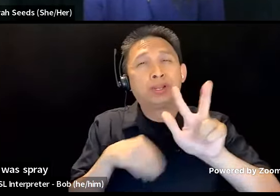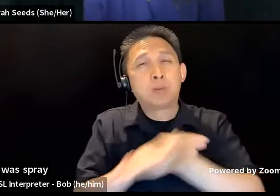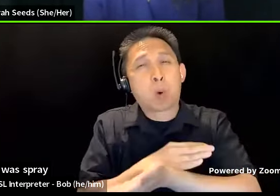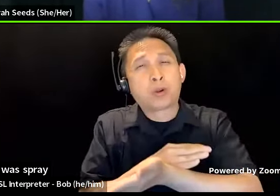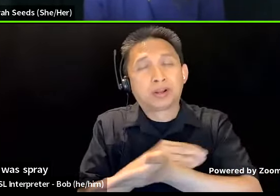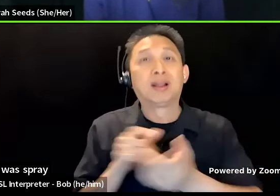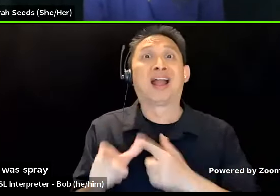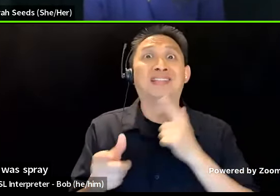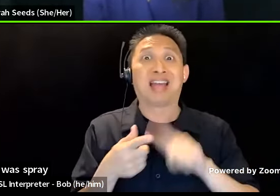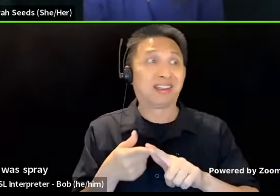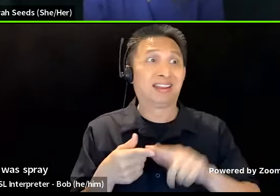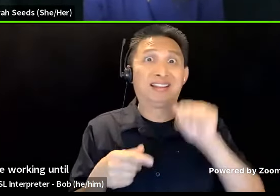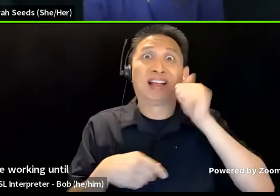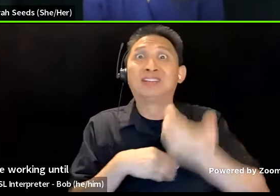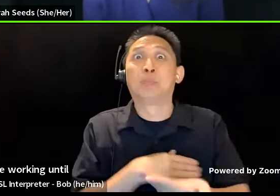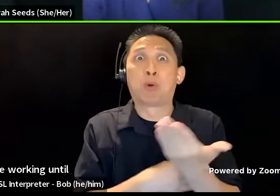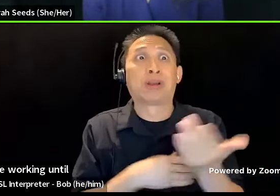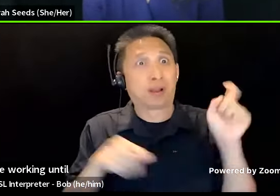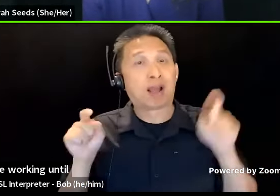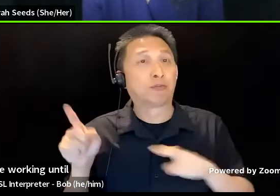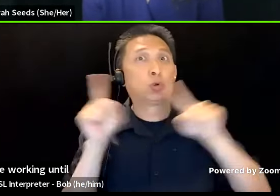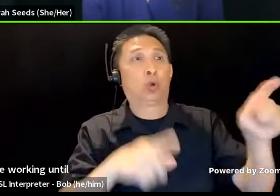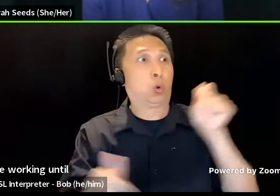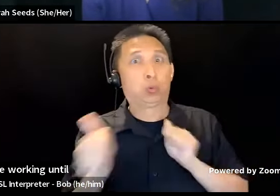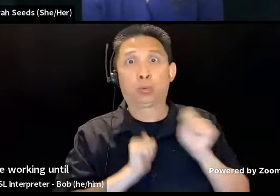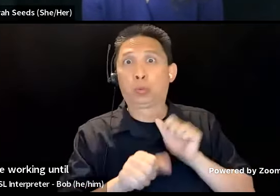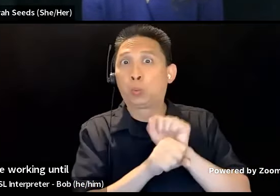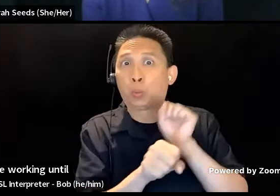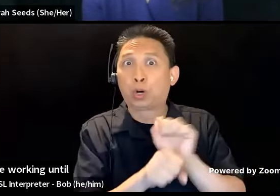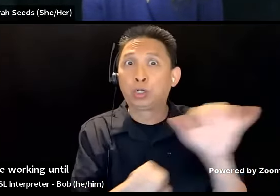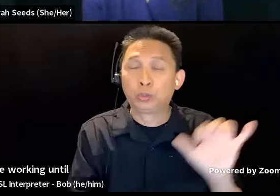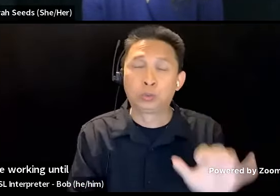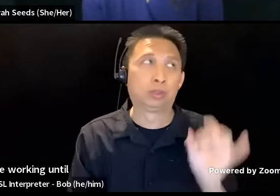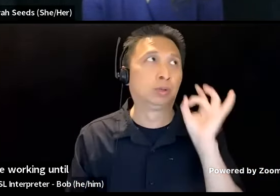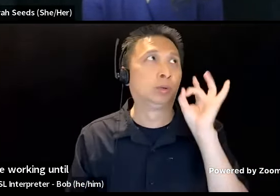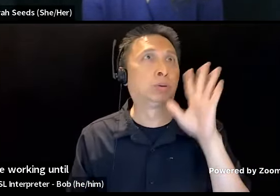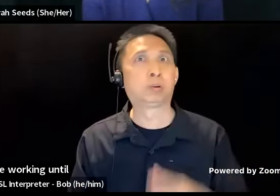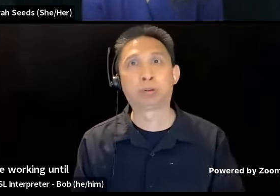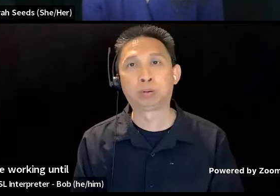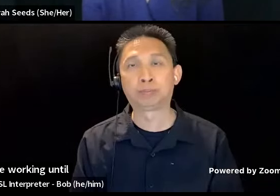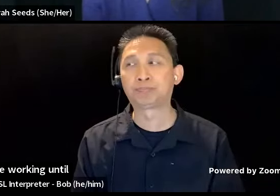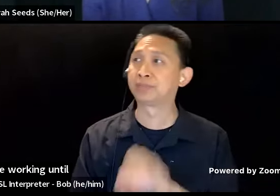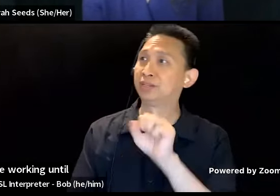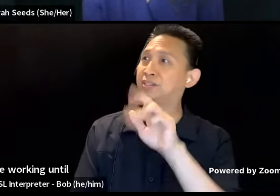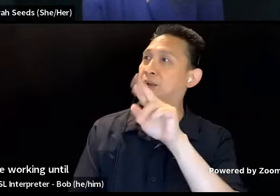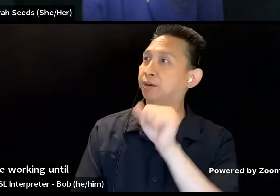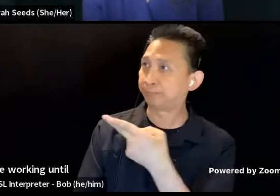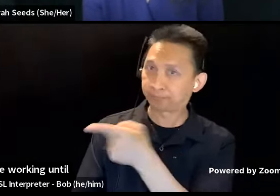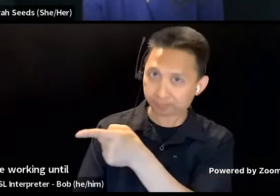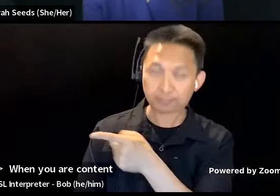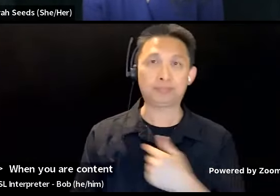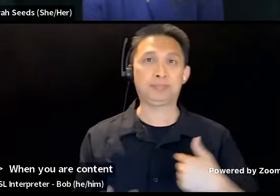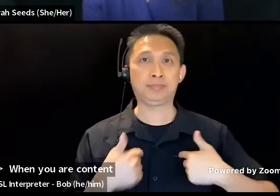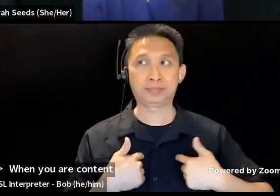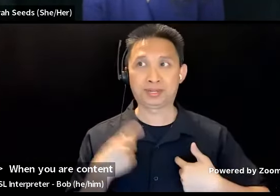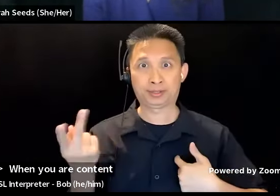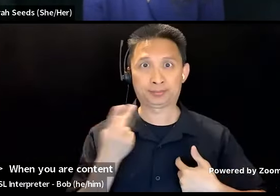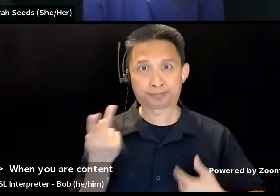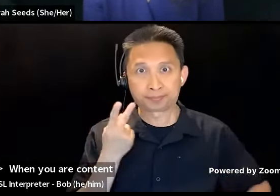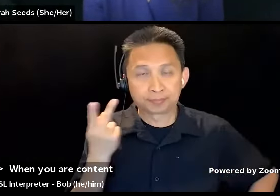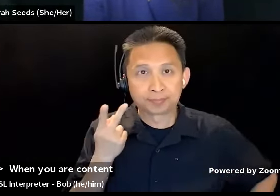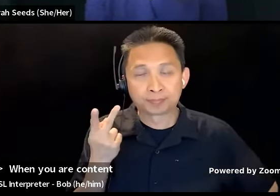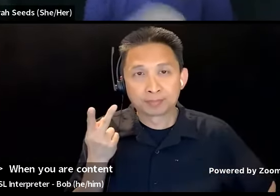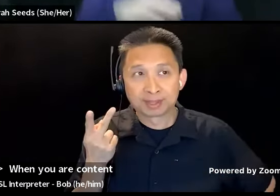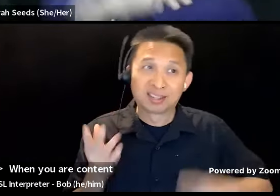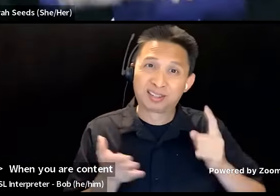you know, on our train set. When you're a content creator like Sarah and a producer like me, it's like sometimes you got to get